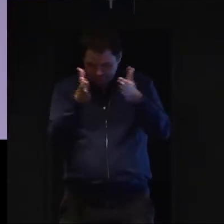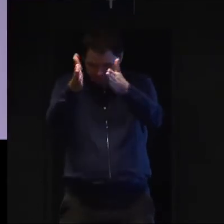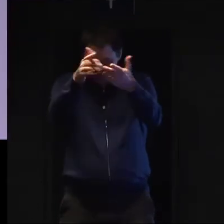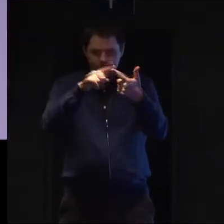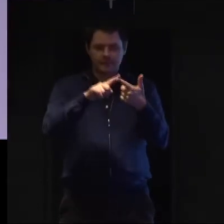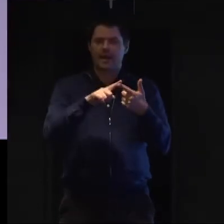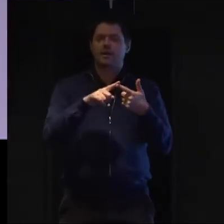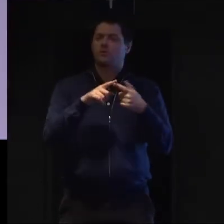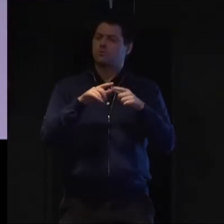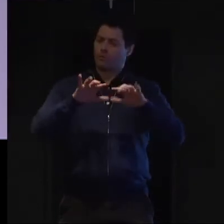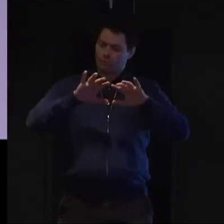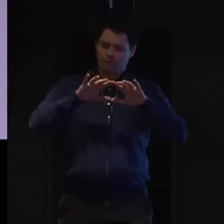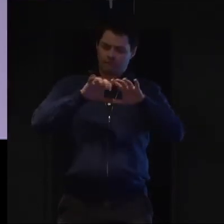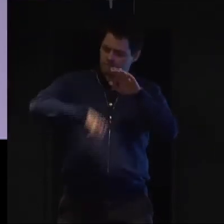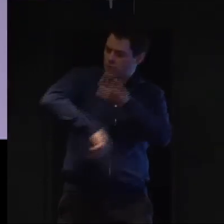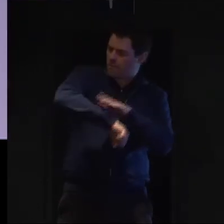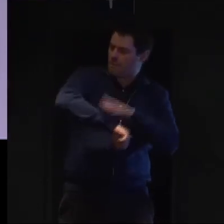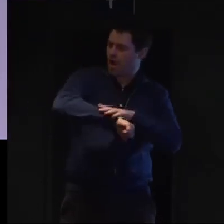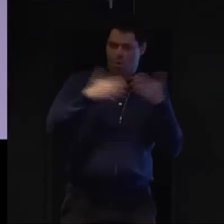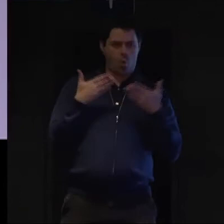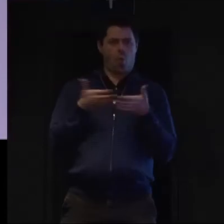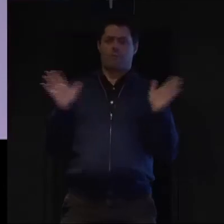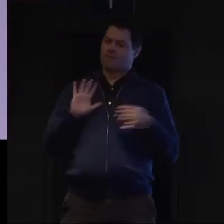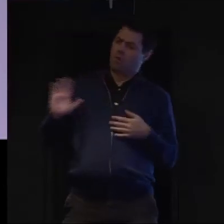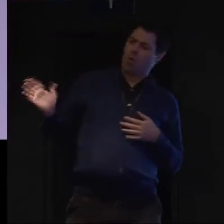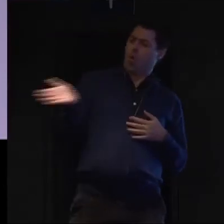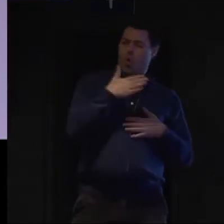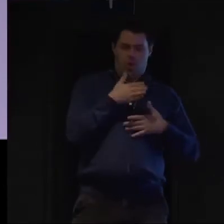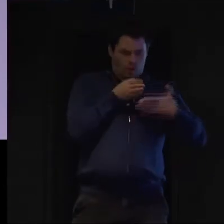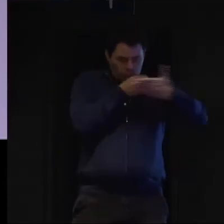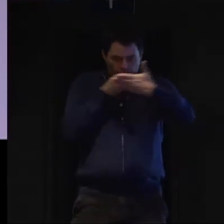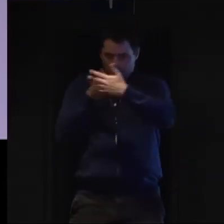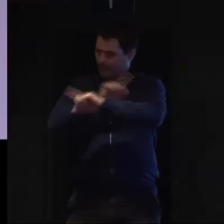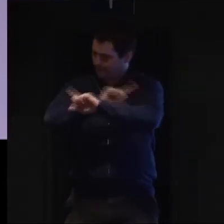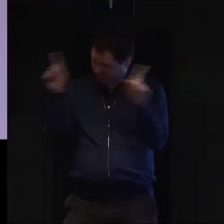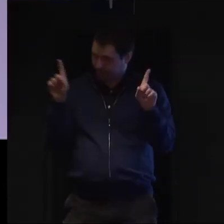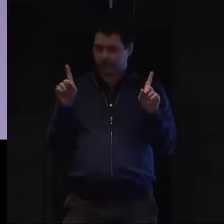both really important initiatives that should reverberate and have lasting benefits.